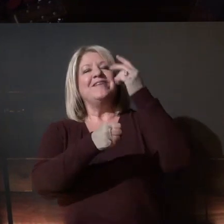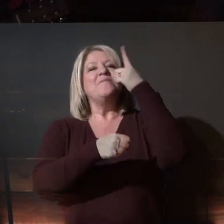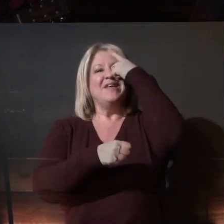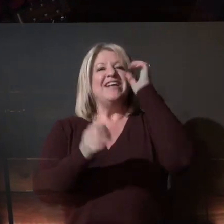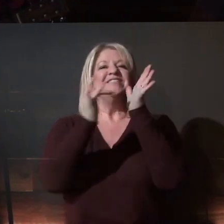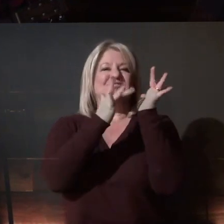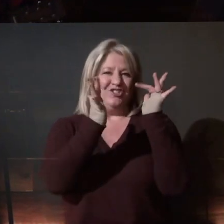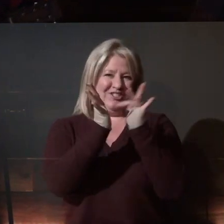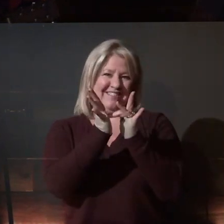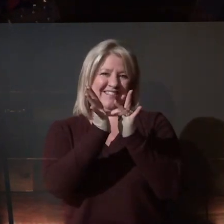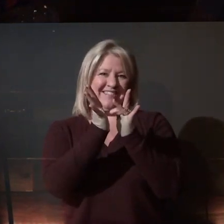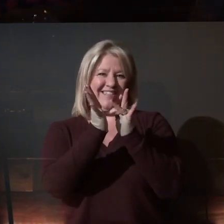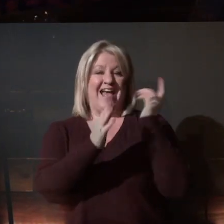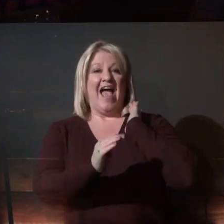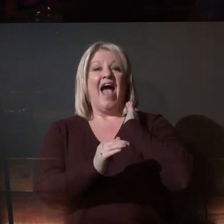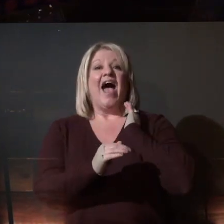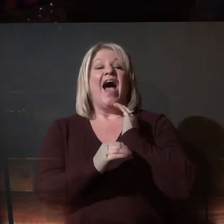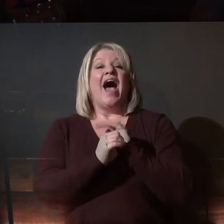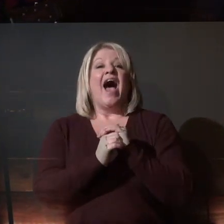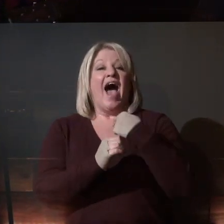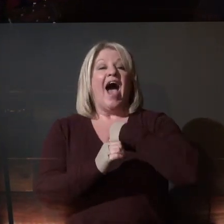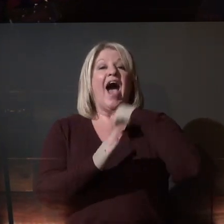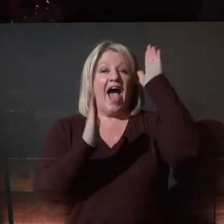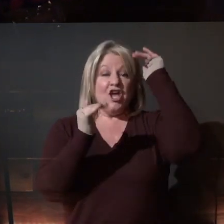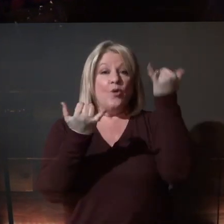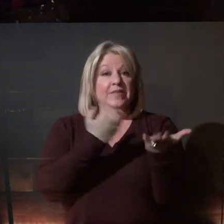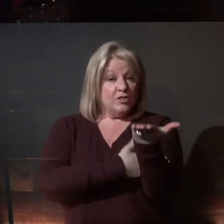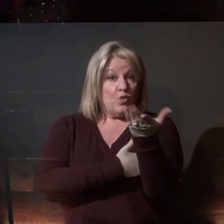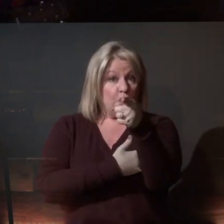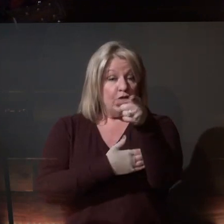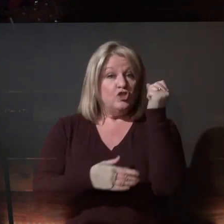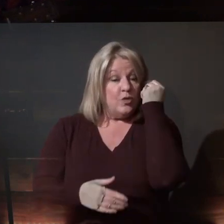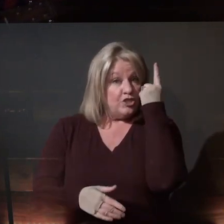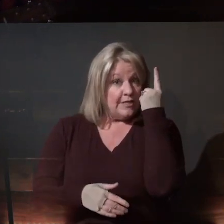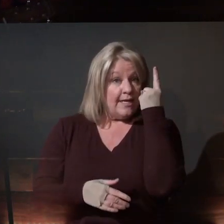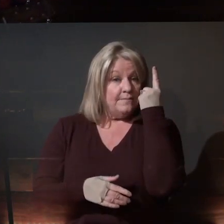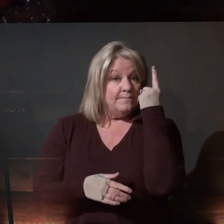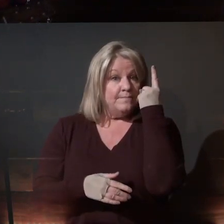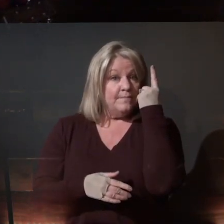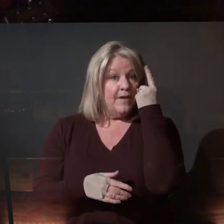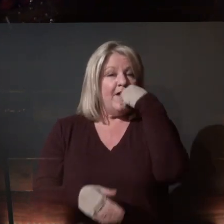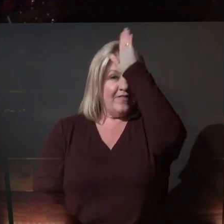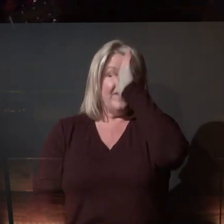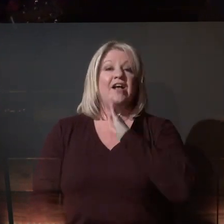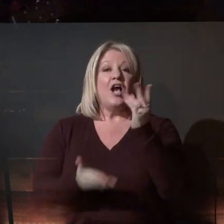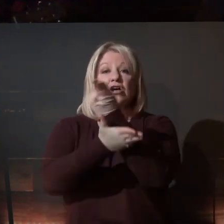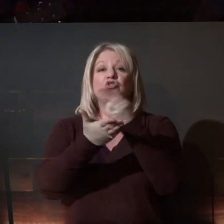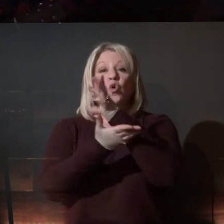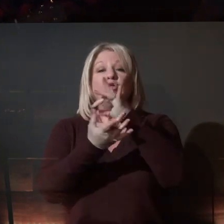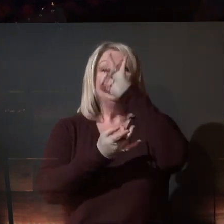our Savior Jesus. I hope that this morning that you realize that God's Holy